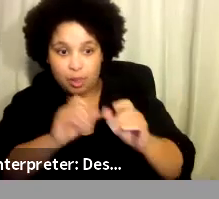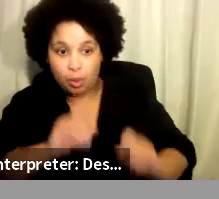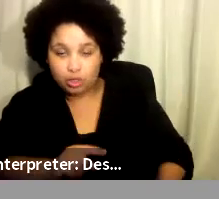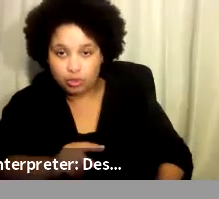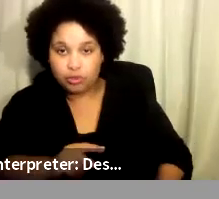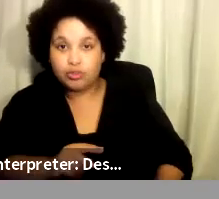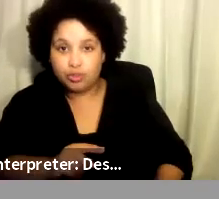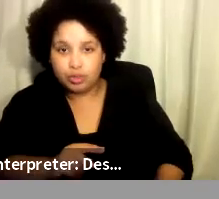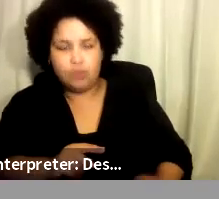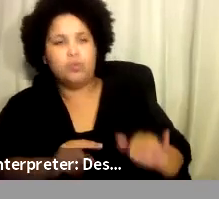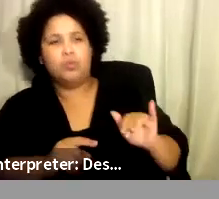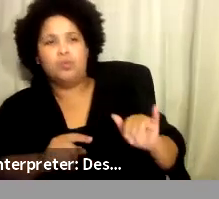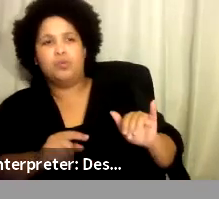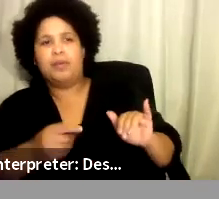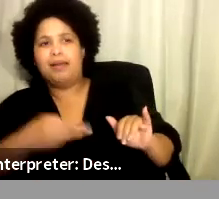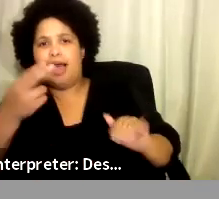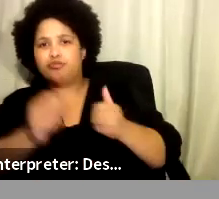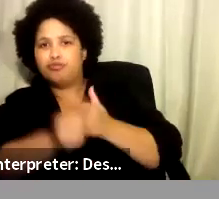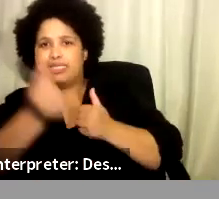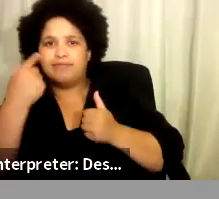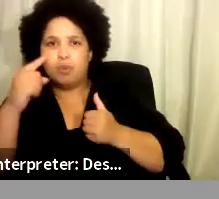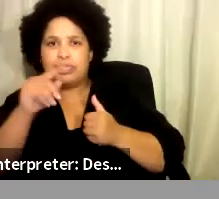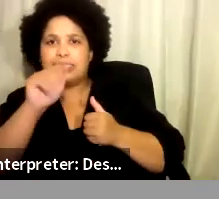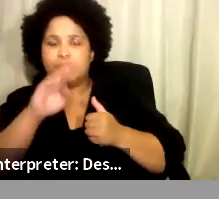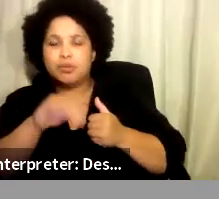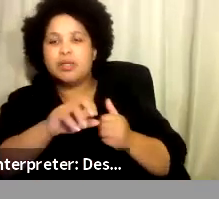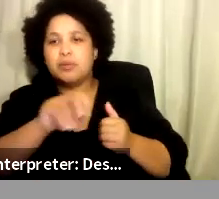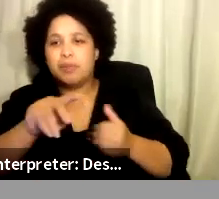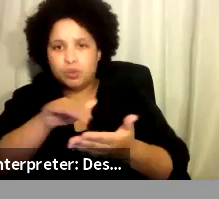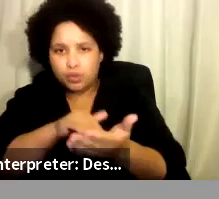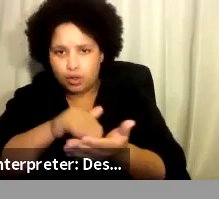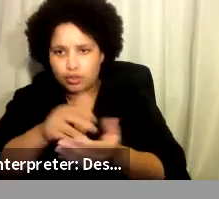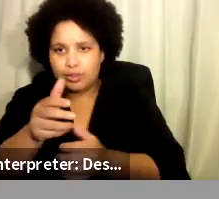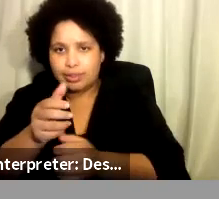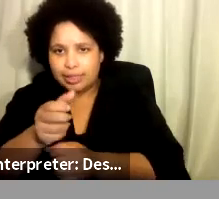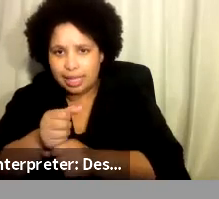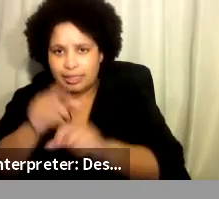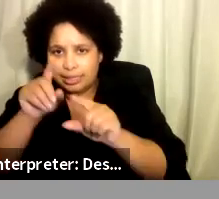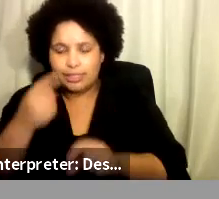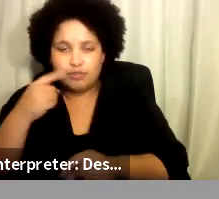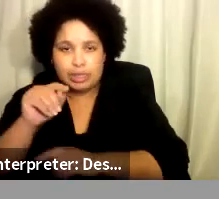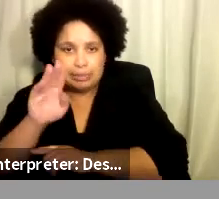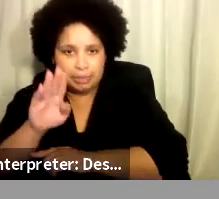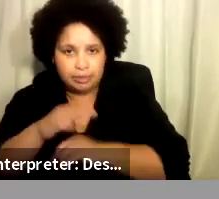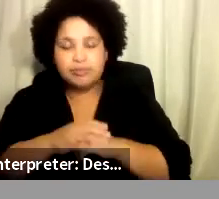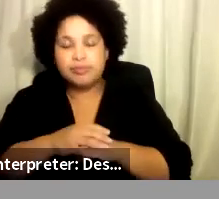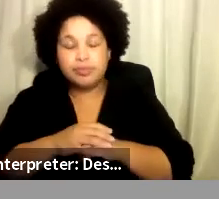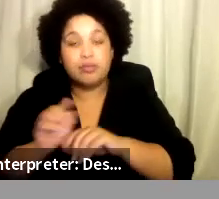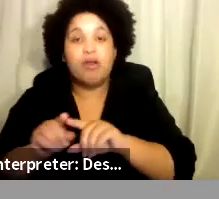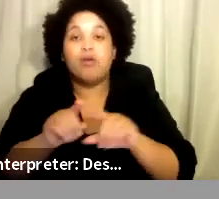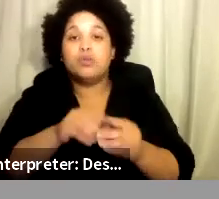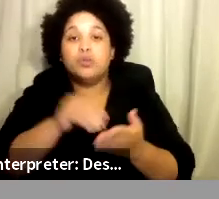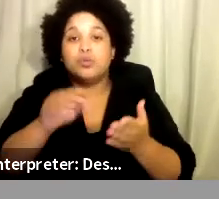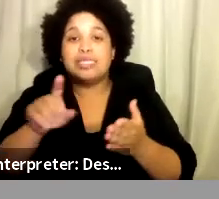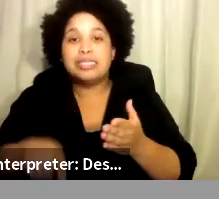and you're deemed at a higher risk for TB, then we will ask you to return to your doctor for a TB test. Students also need a